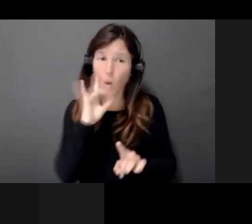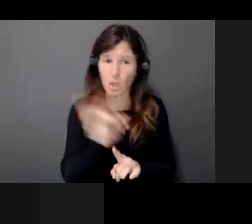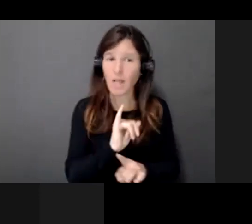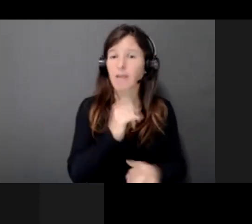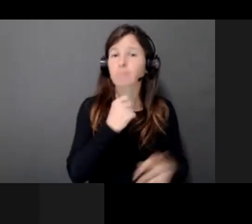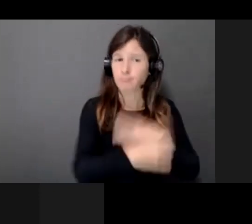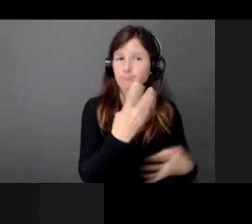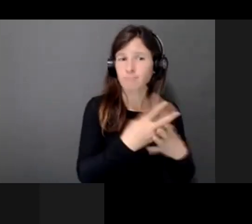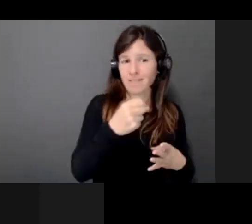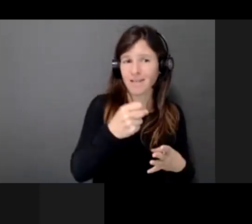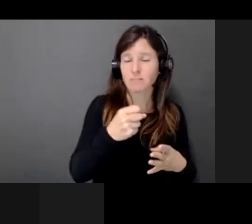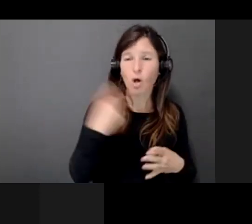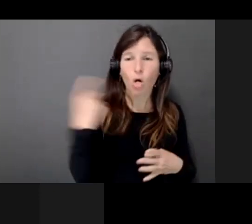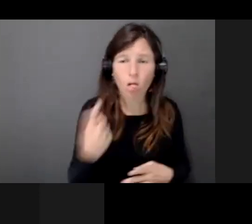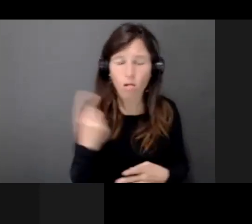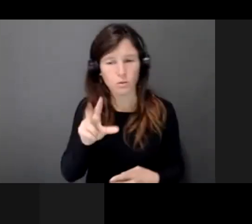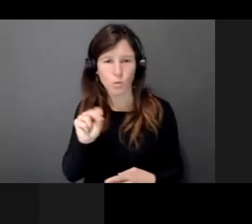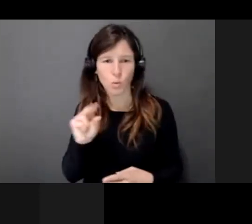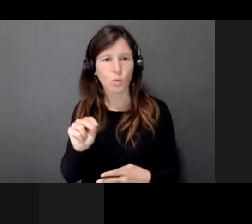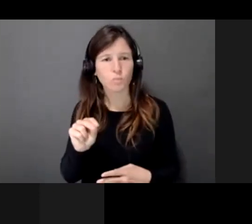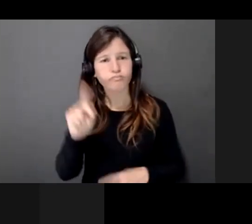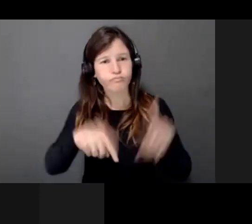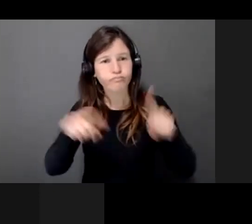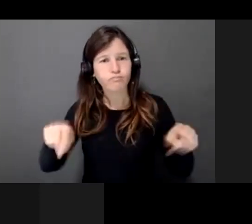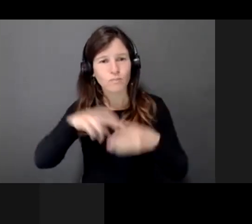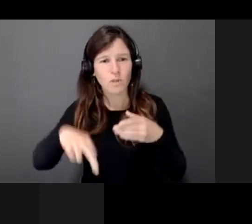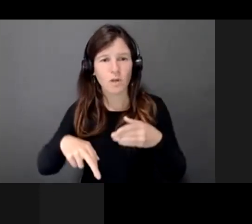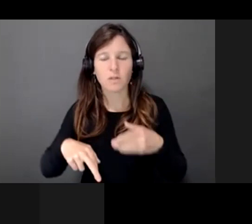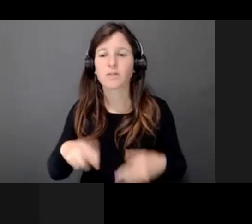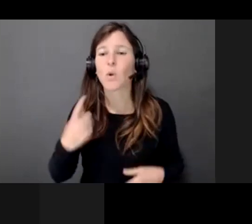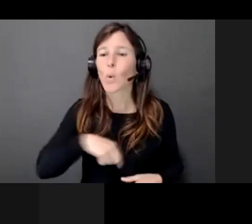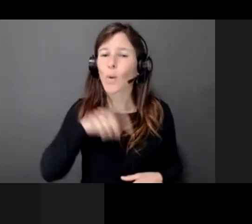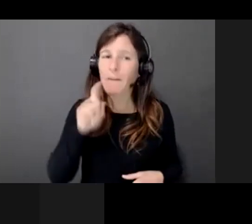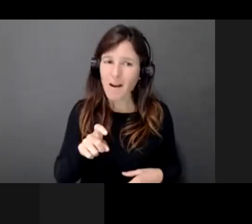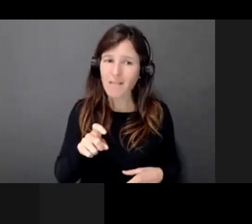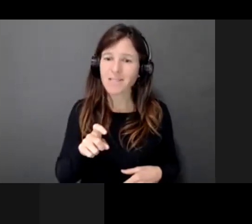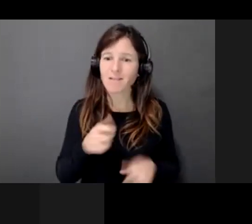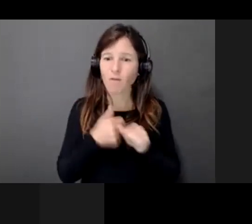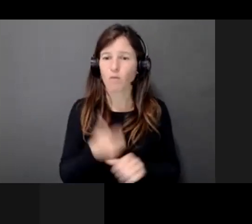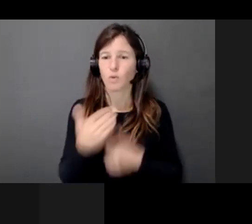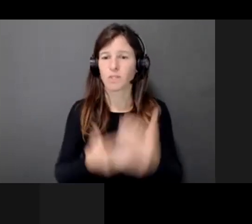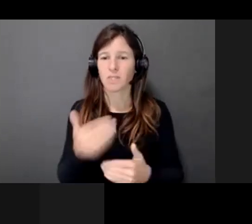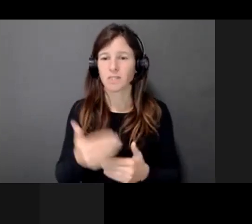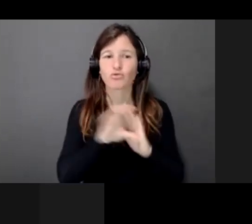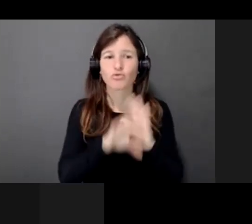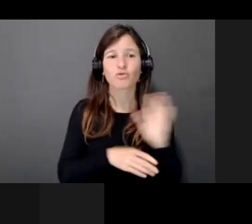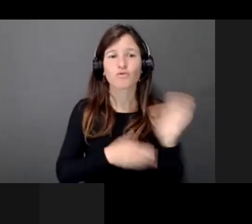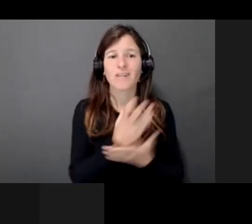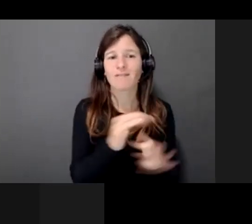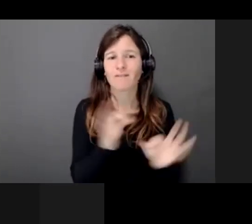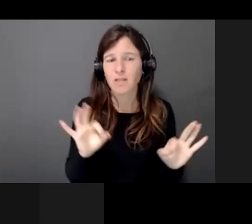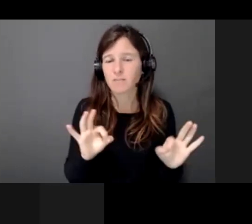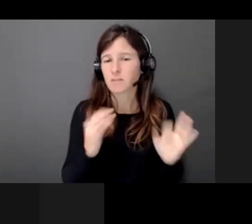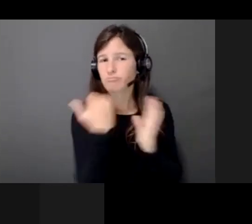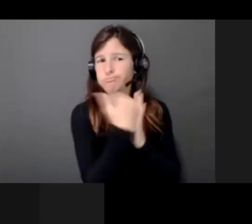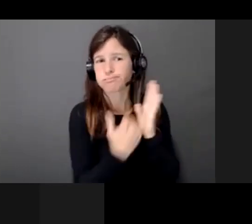to ensure that the process and the Charter of Rights and Freedoms dictate some of the rights that we have within this country